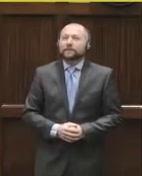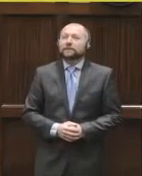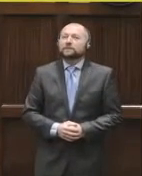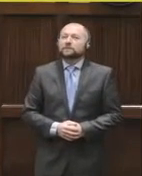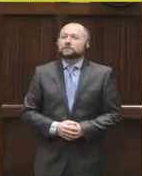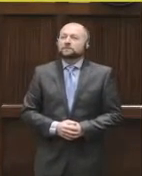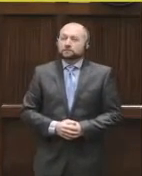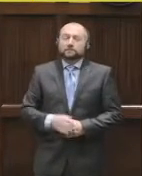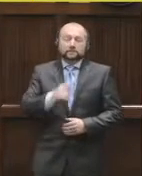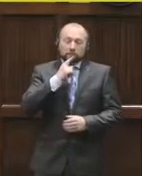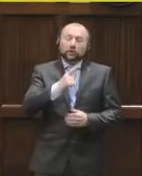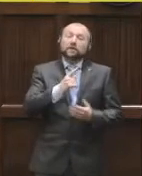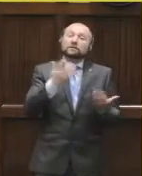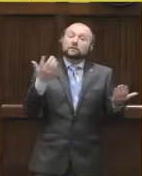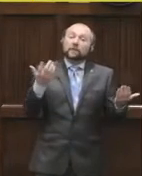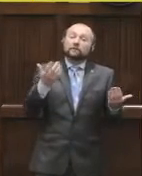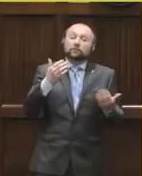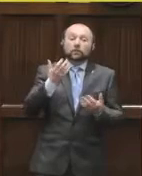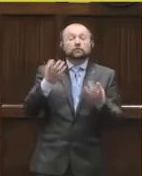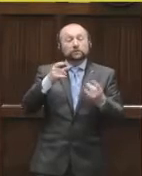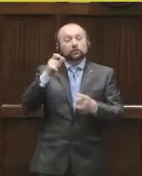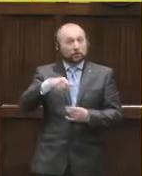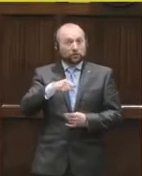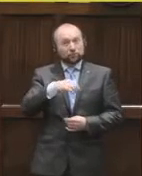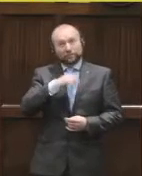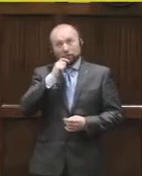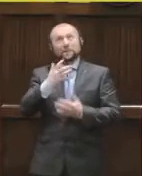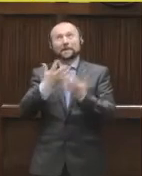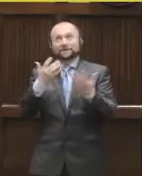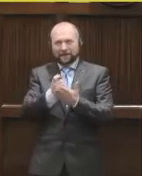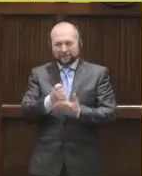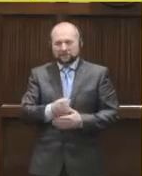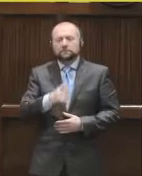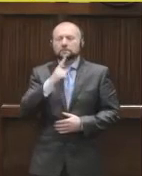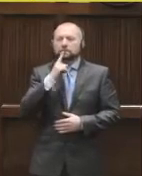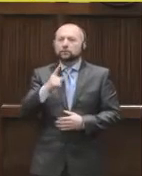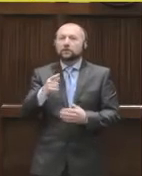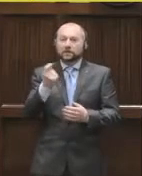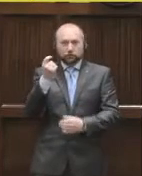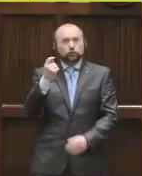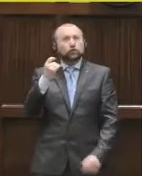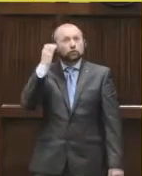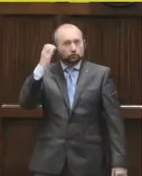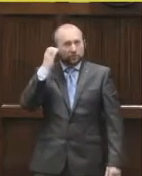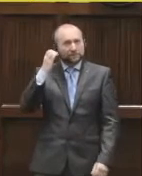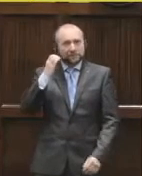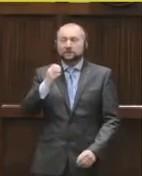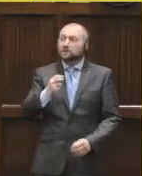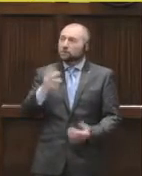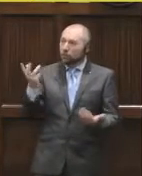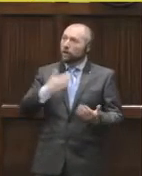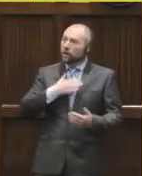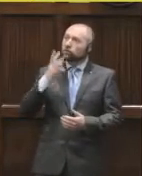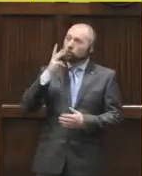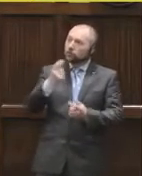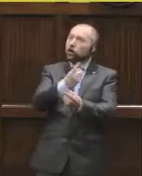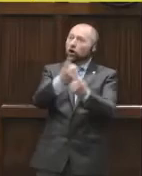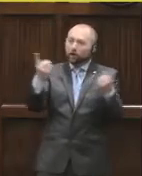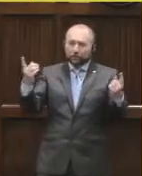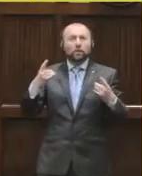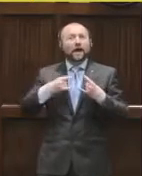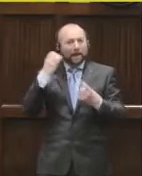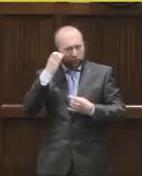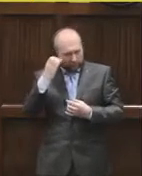times. But look, we're nearly in Christmas, and indeed take this opportunity to wish you all a very happy Christmas, you too, Count